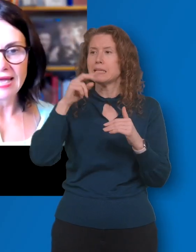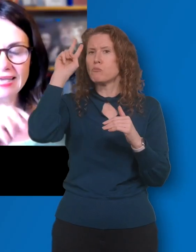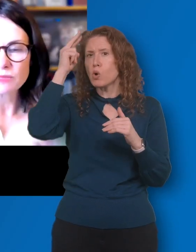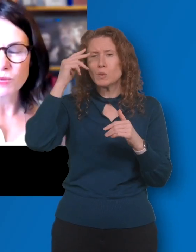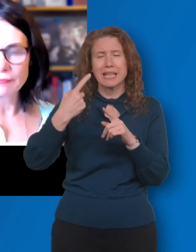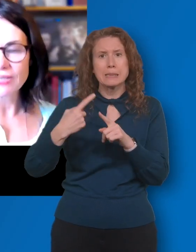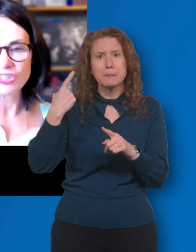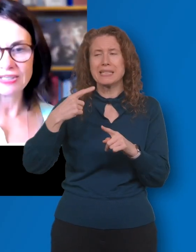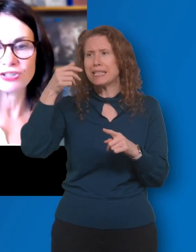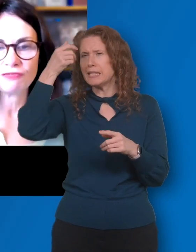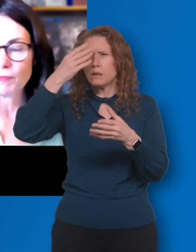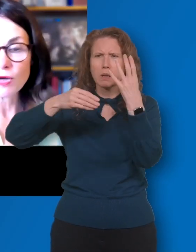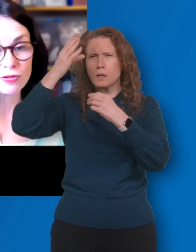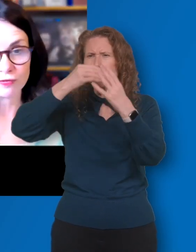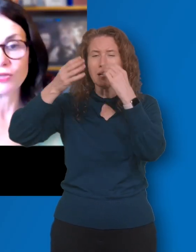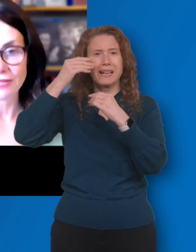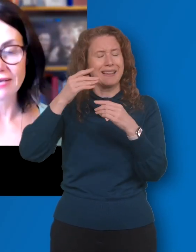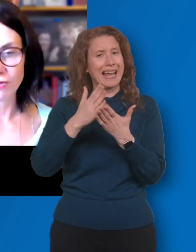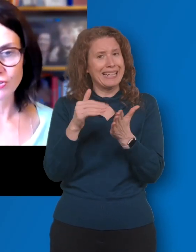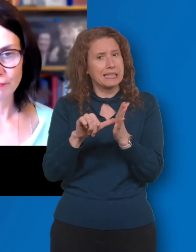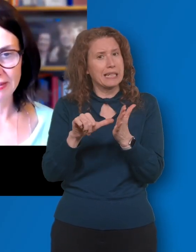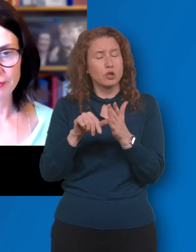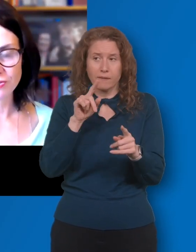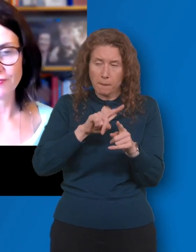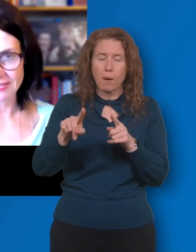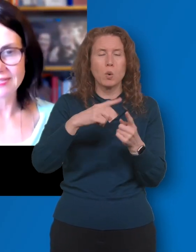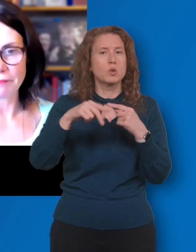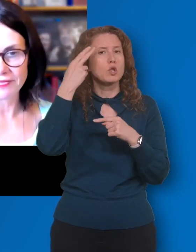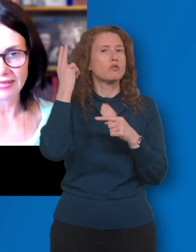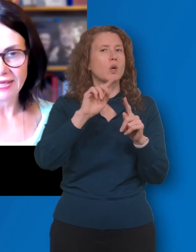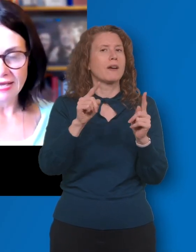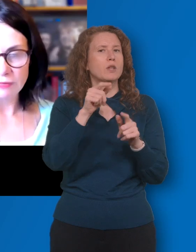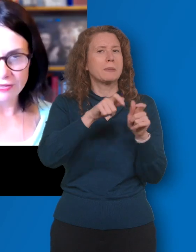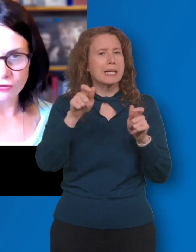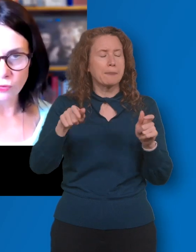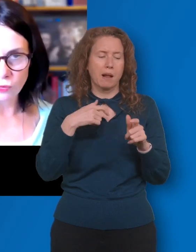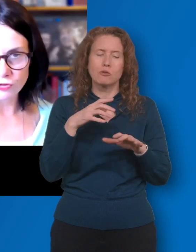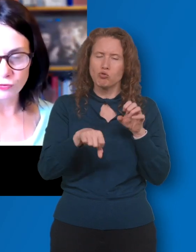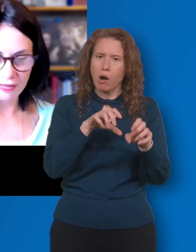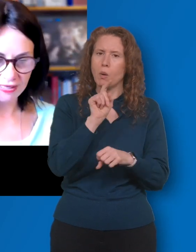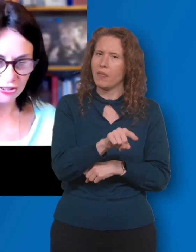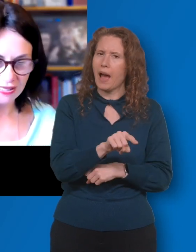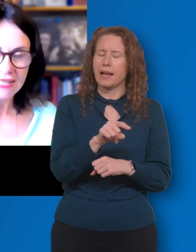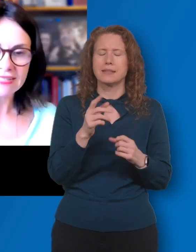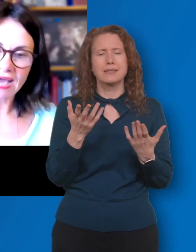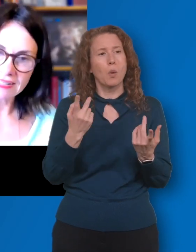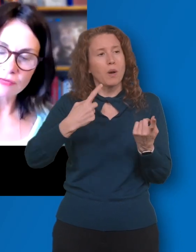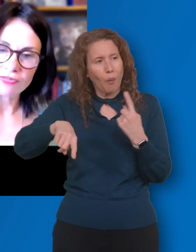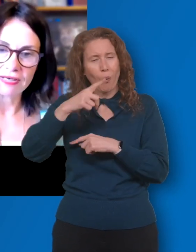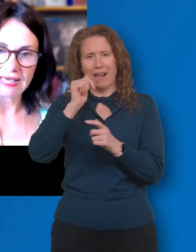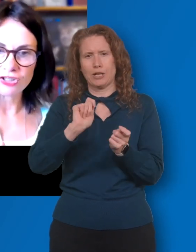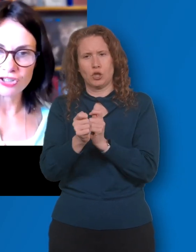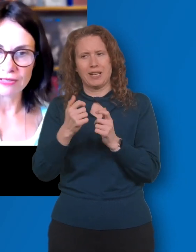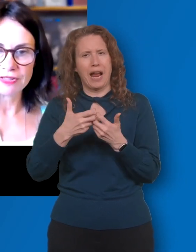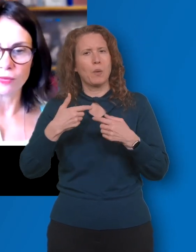memory is pretty much an issue for most neurodivergent people. So this is something that we can all do, but actually starting